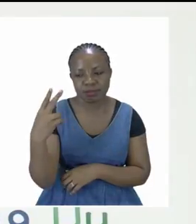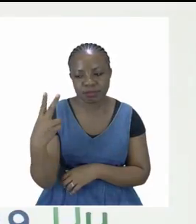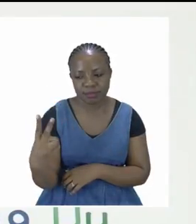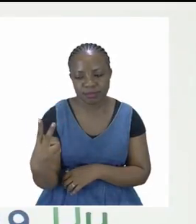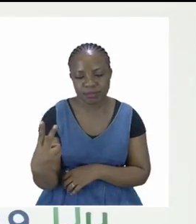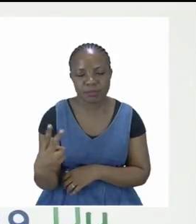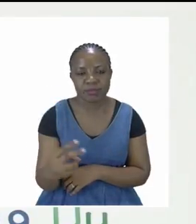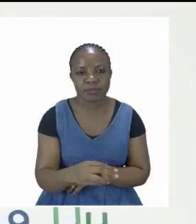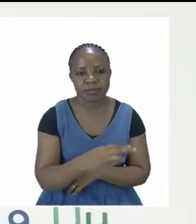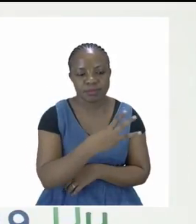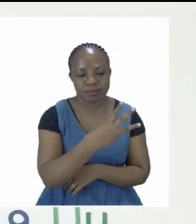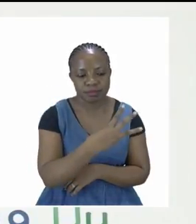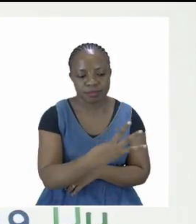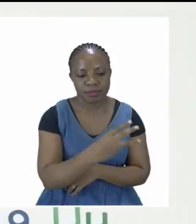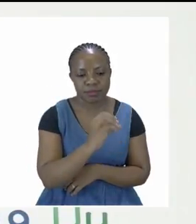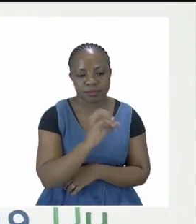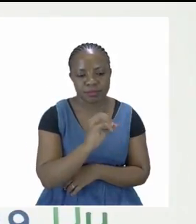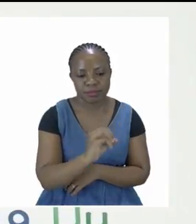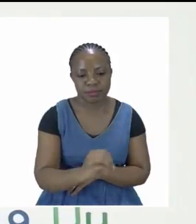302,